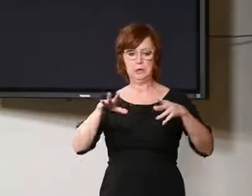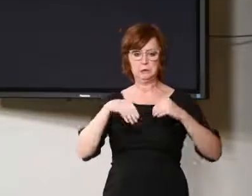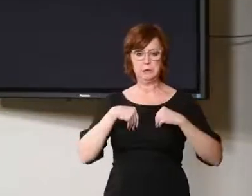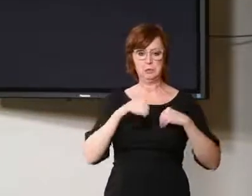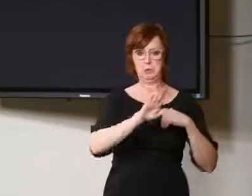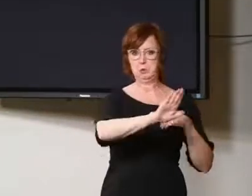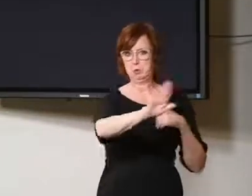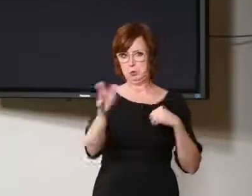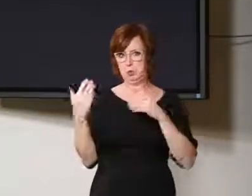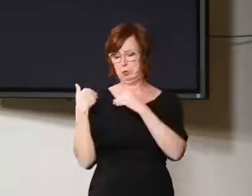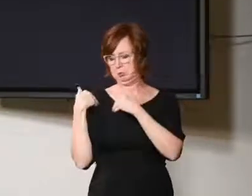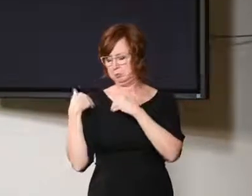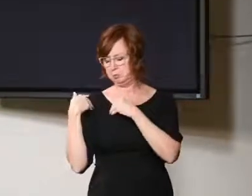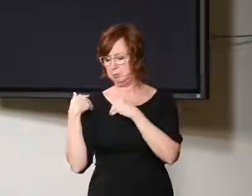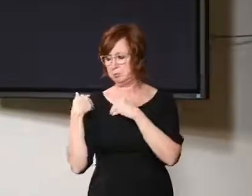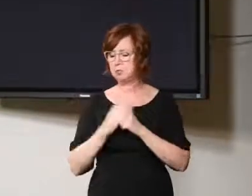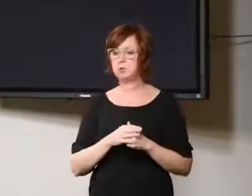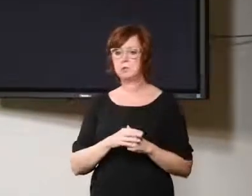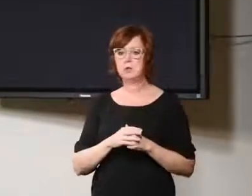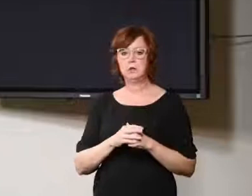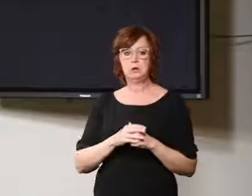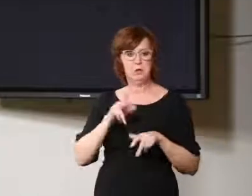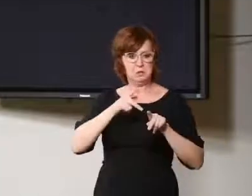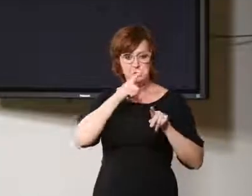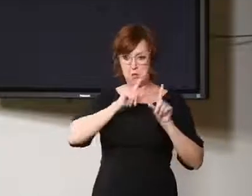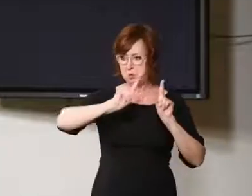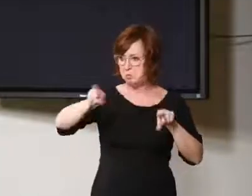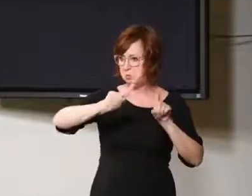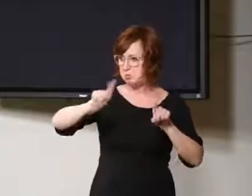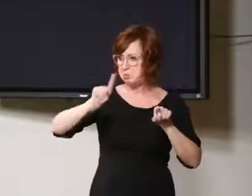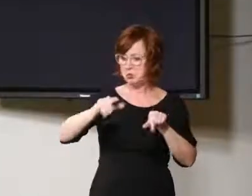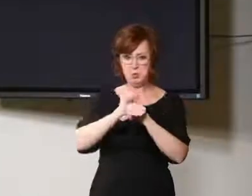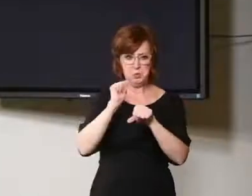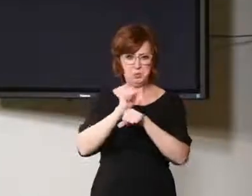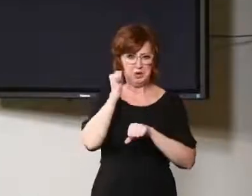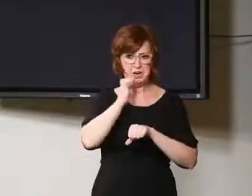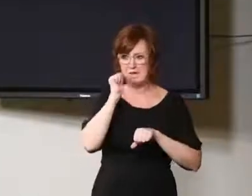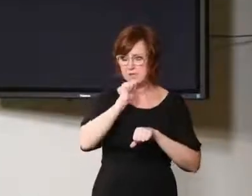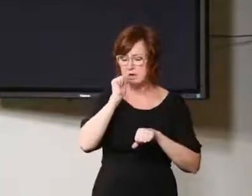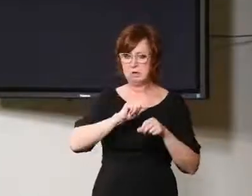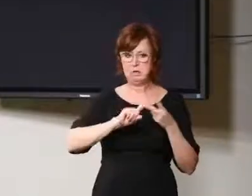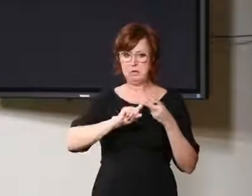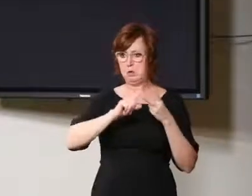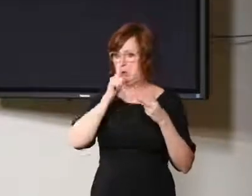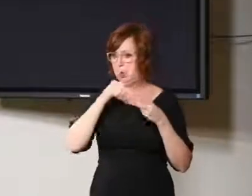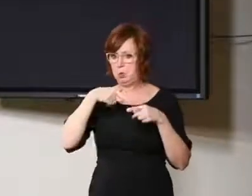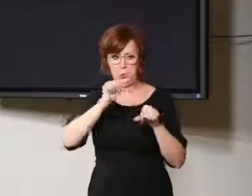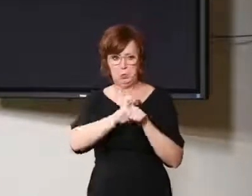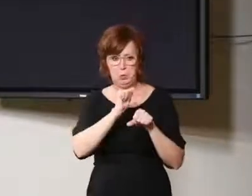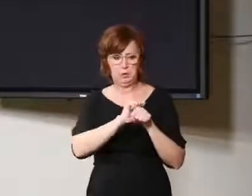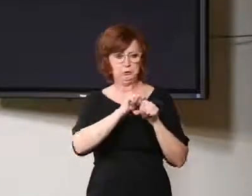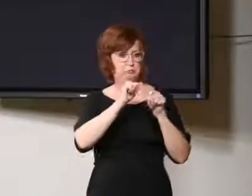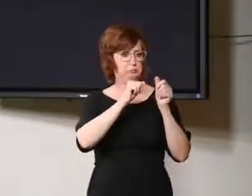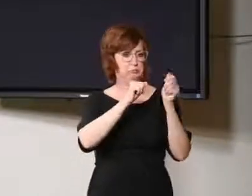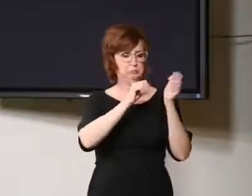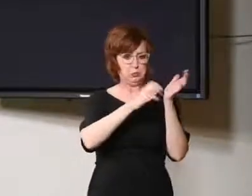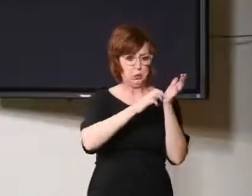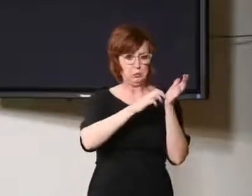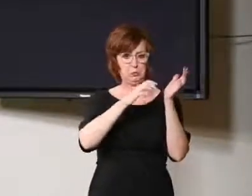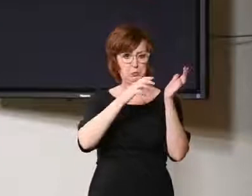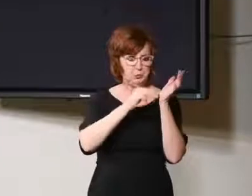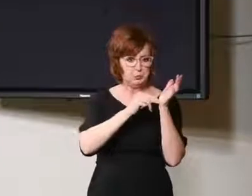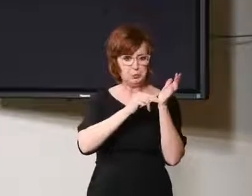everyone who is still going to work each and every day to provide health care or other essential services in your community and in this